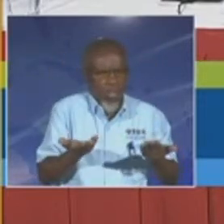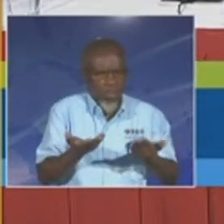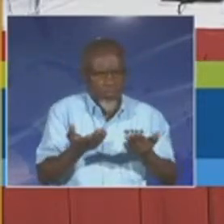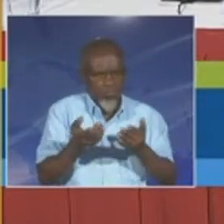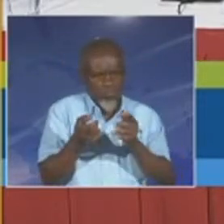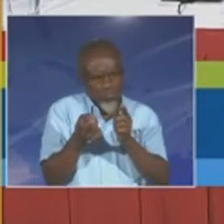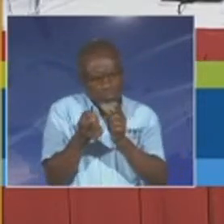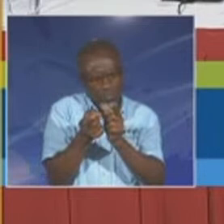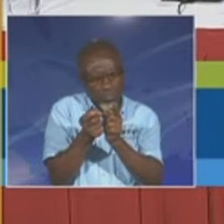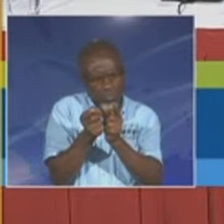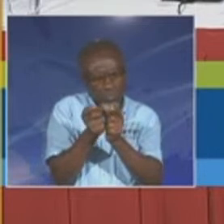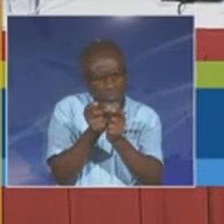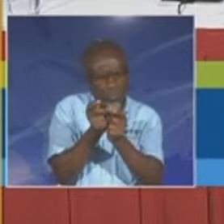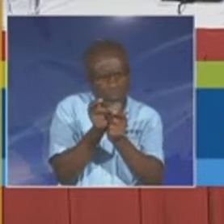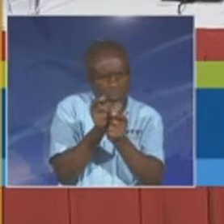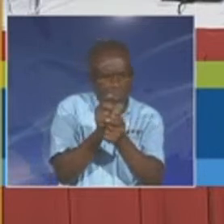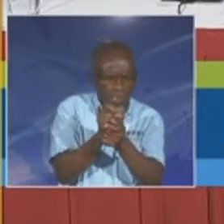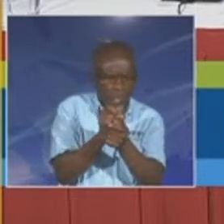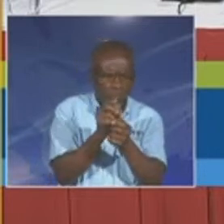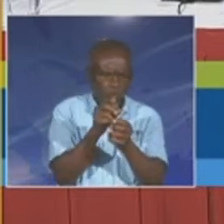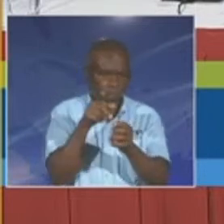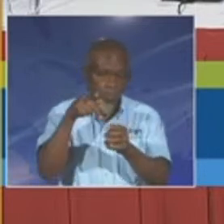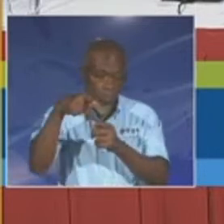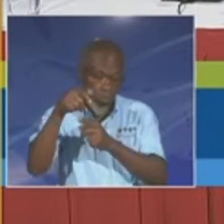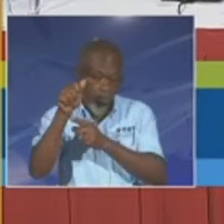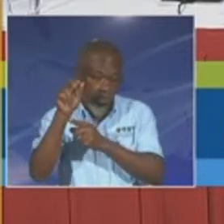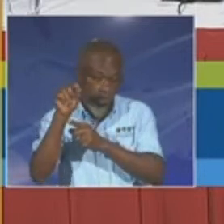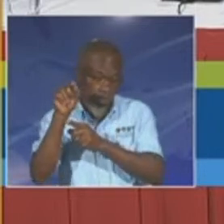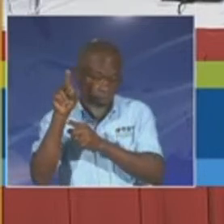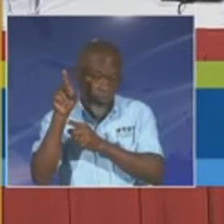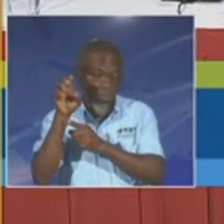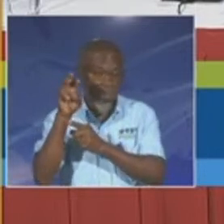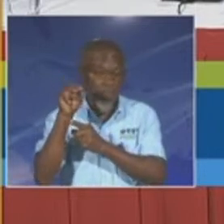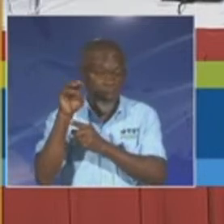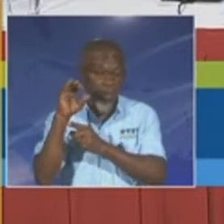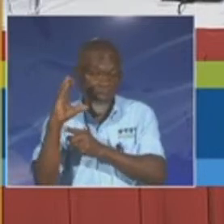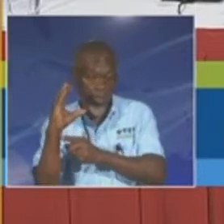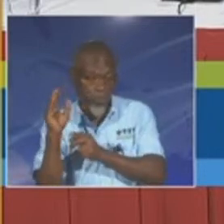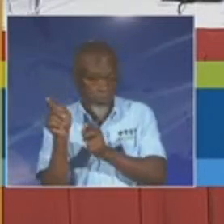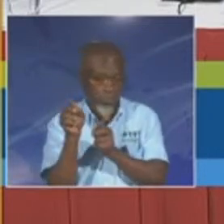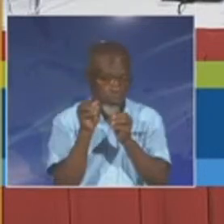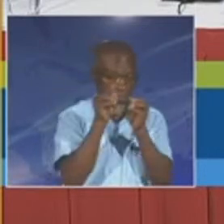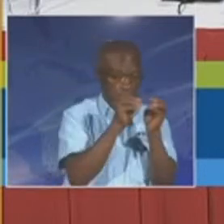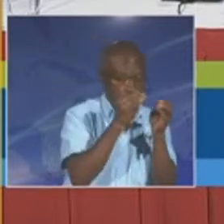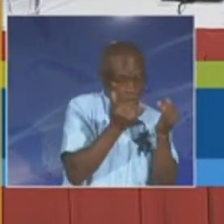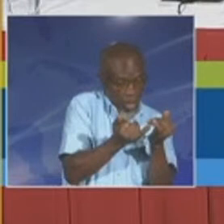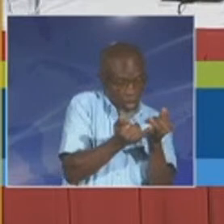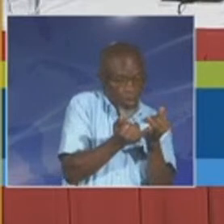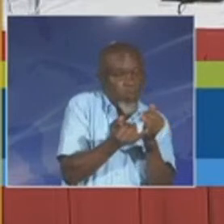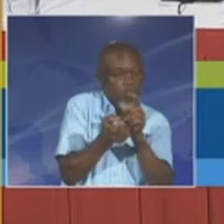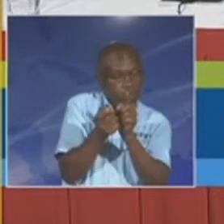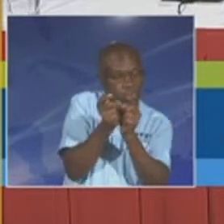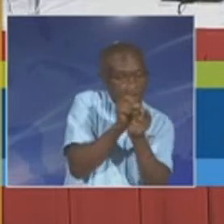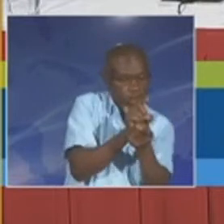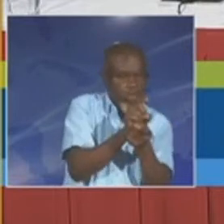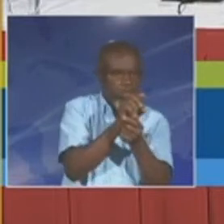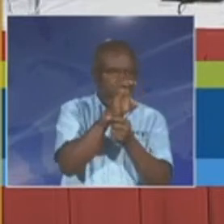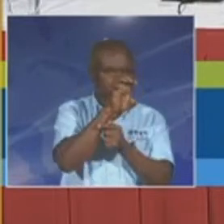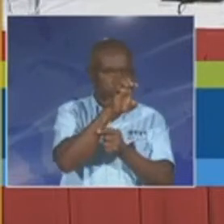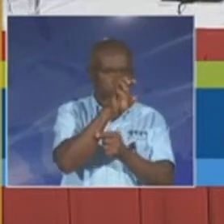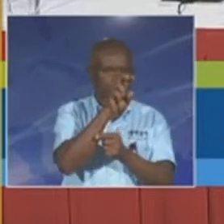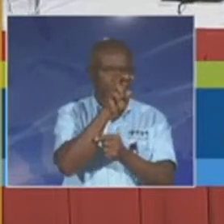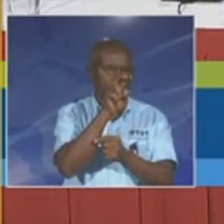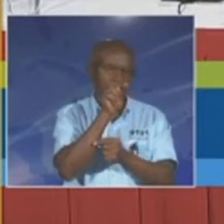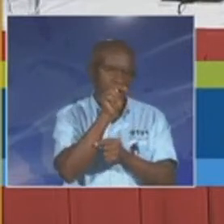in towards endemicity of COVID-19. But what I want to know and want to find out is, what does that look like? What